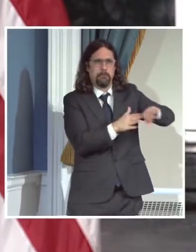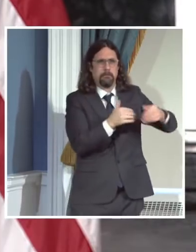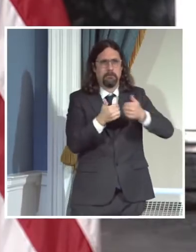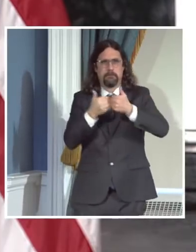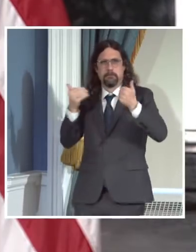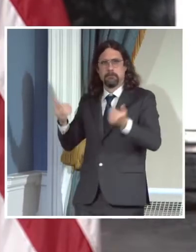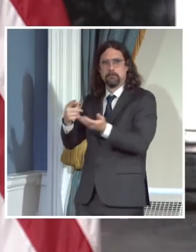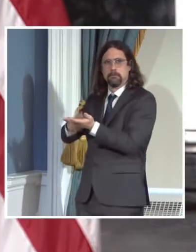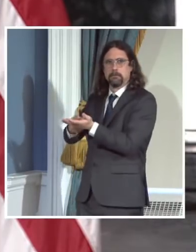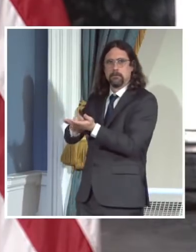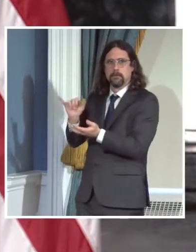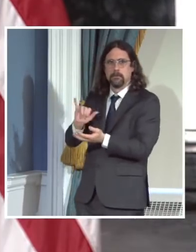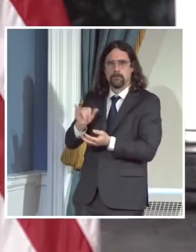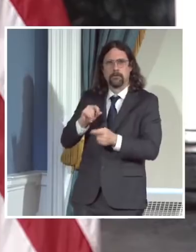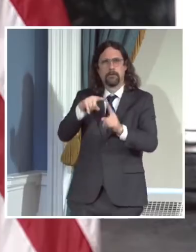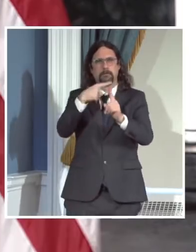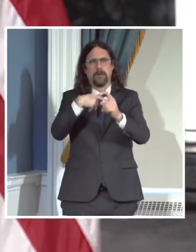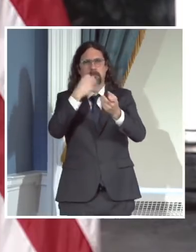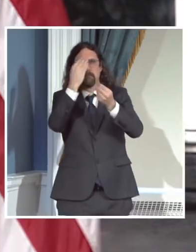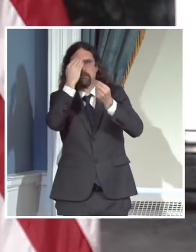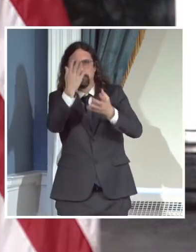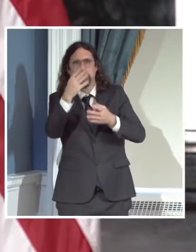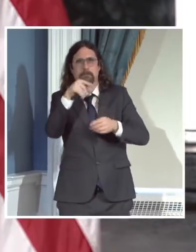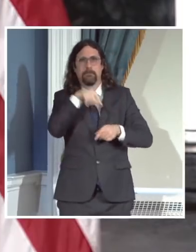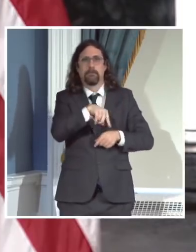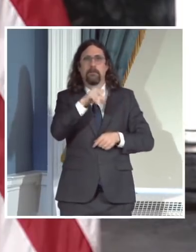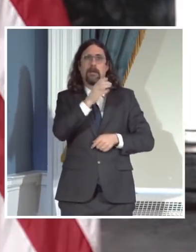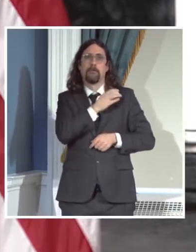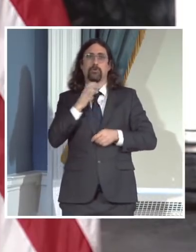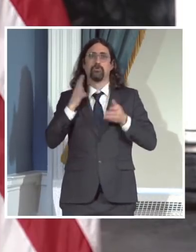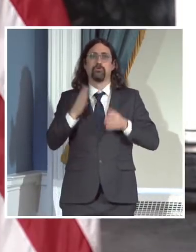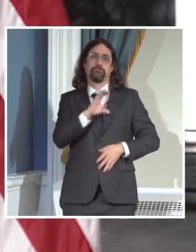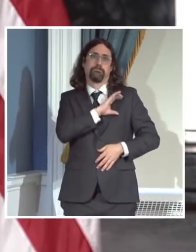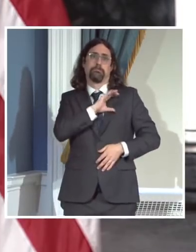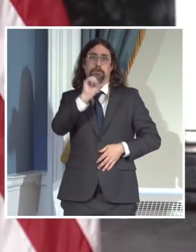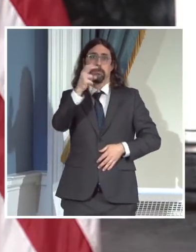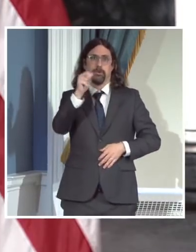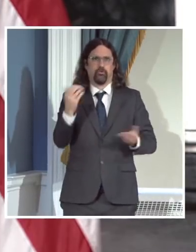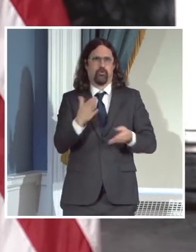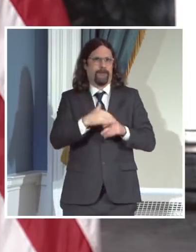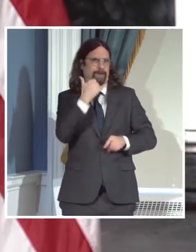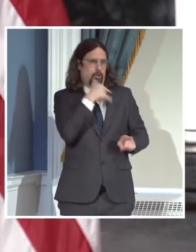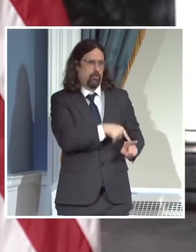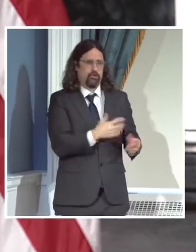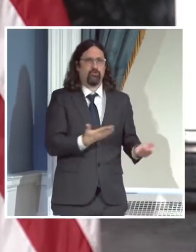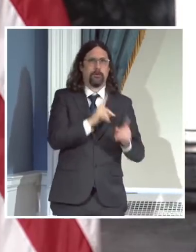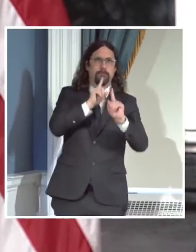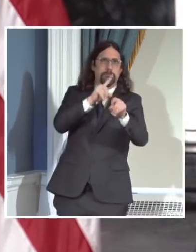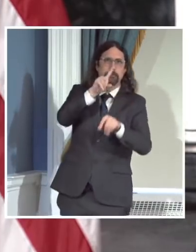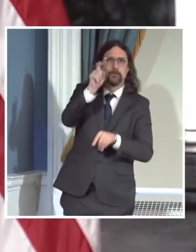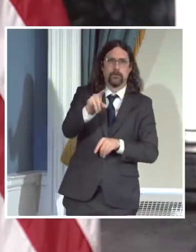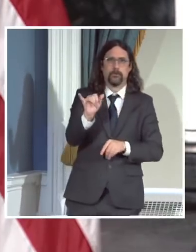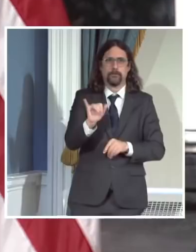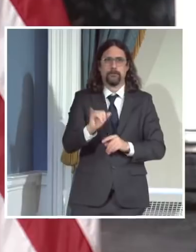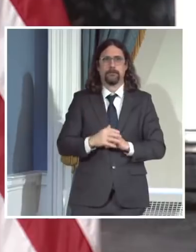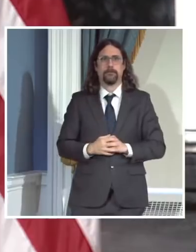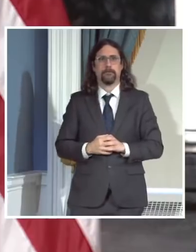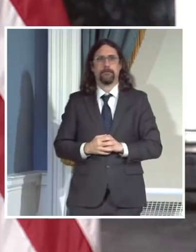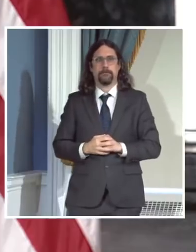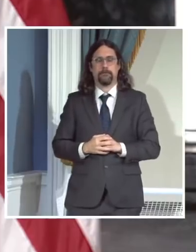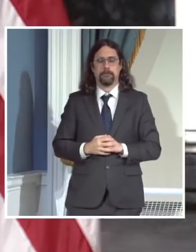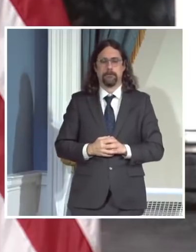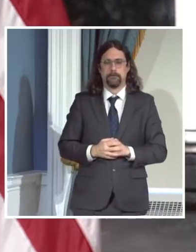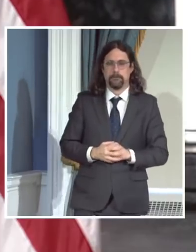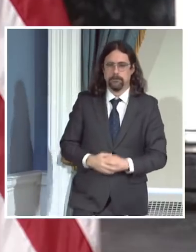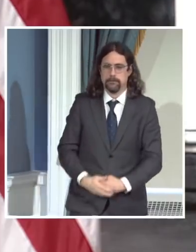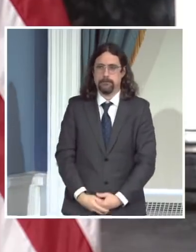clarify that reporters who want to be a part of the technical briefing should just stay on the line after Yes. You want to do that? Okay. And Mitch will stand by when